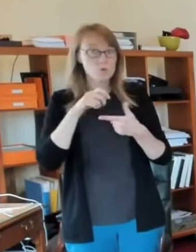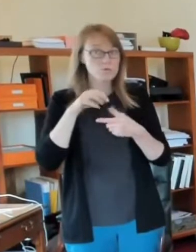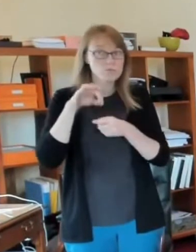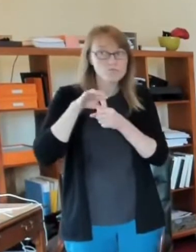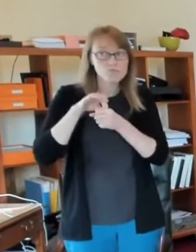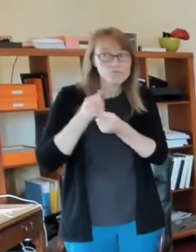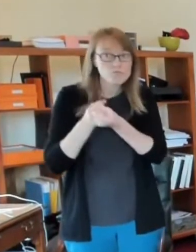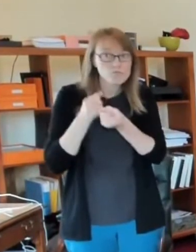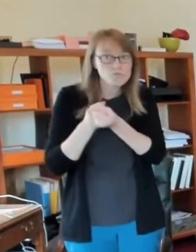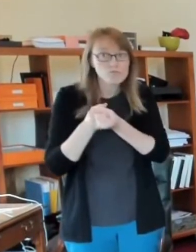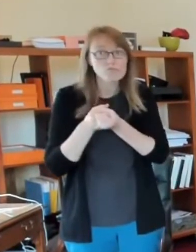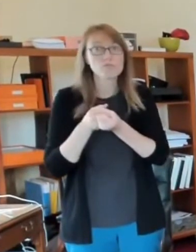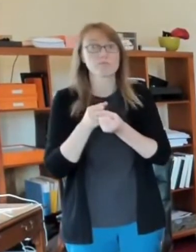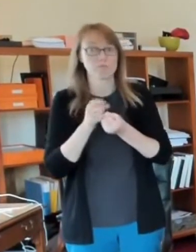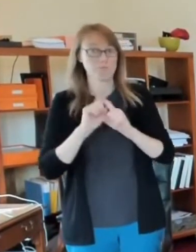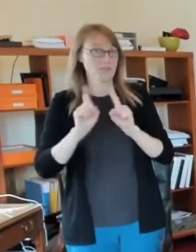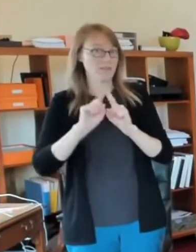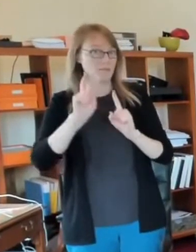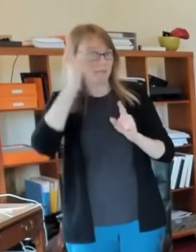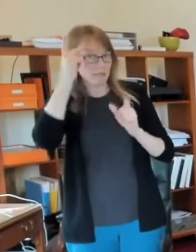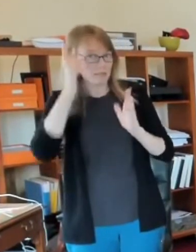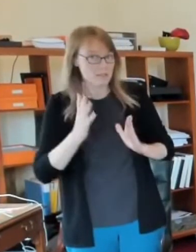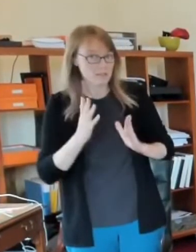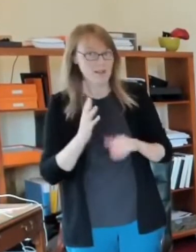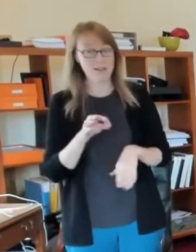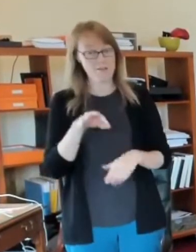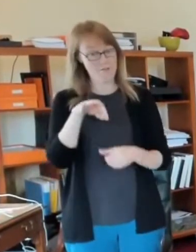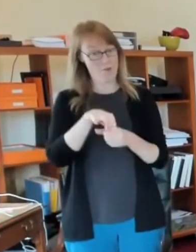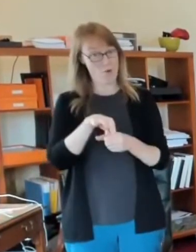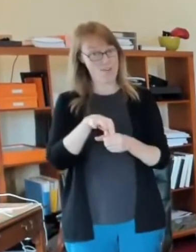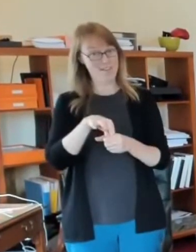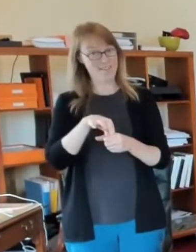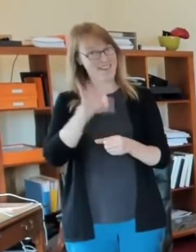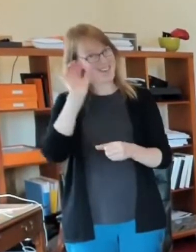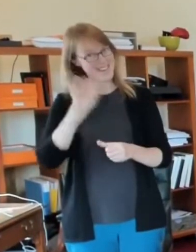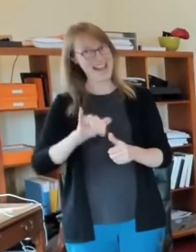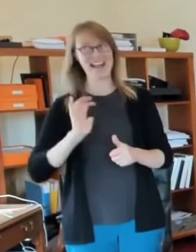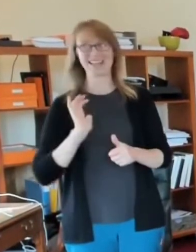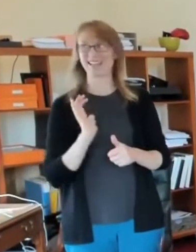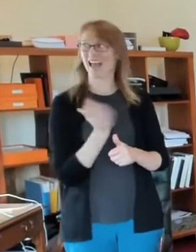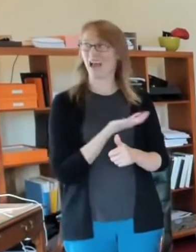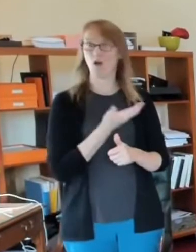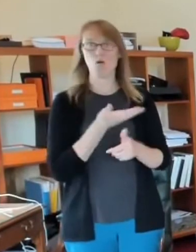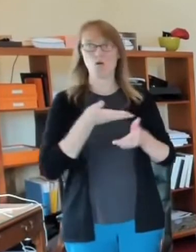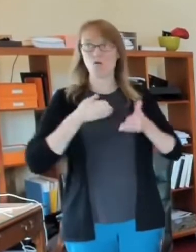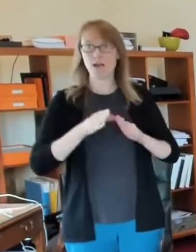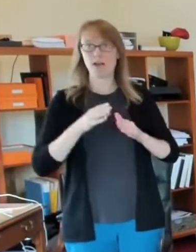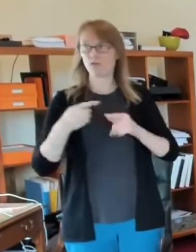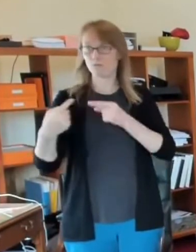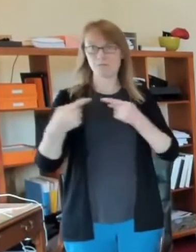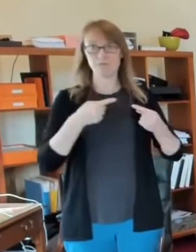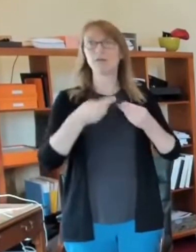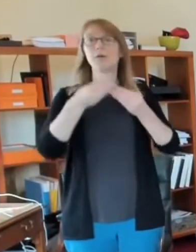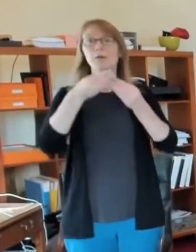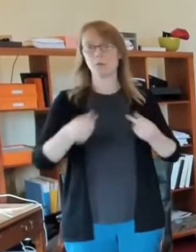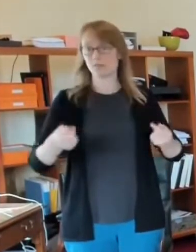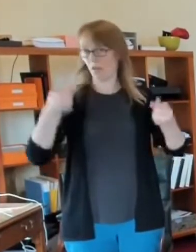our differences in this country, and that is we do it at the ballot box. So don't miss your opportunity to do